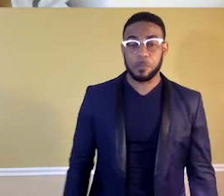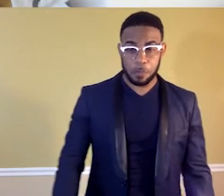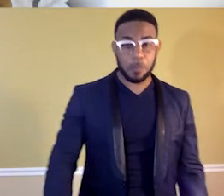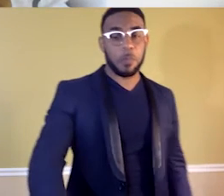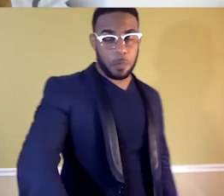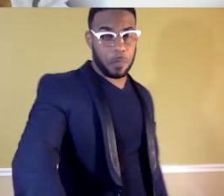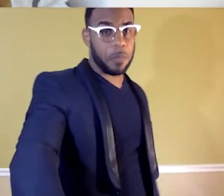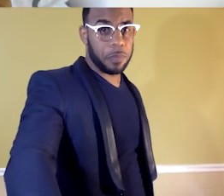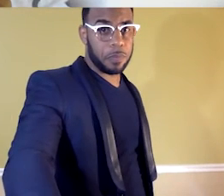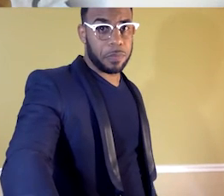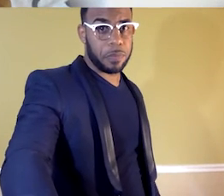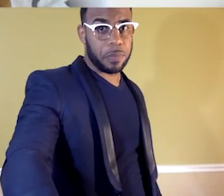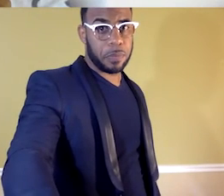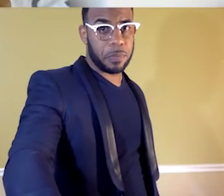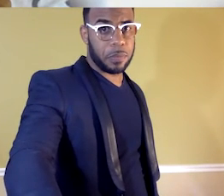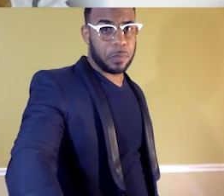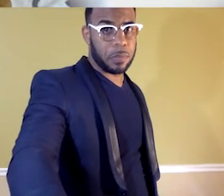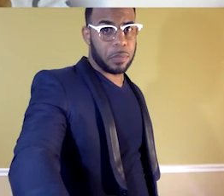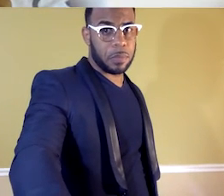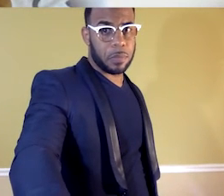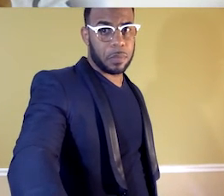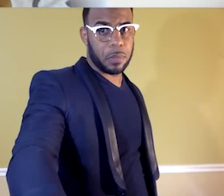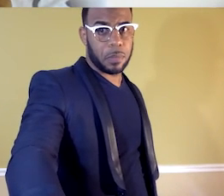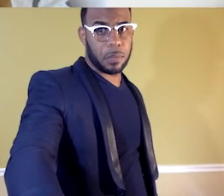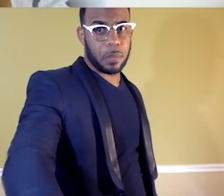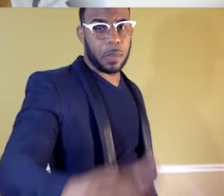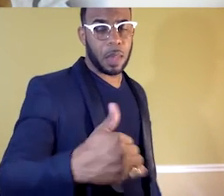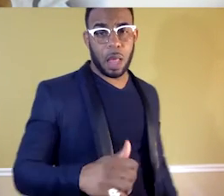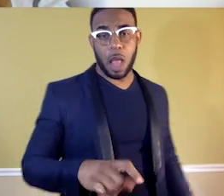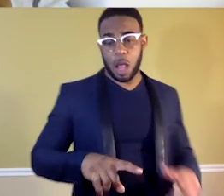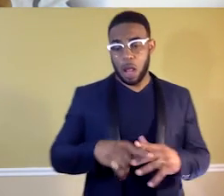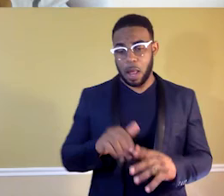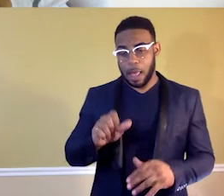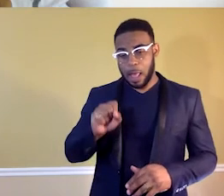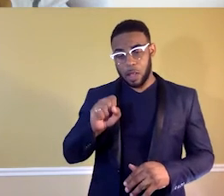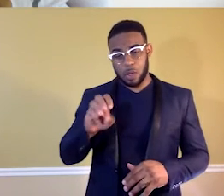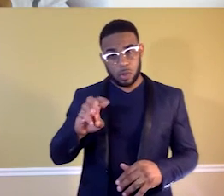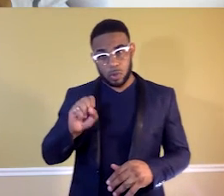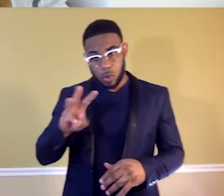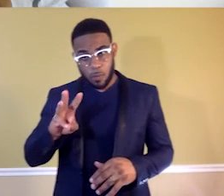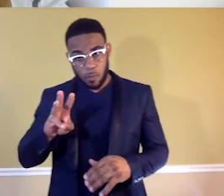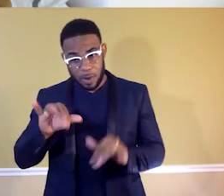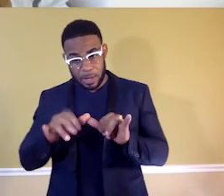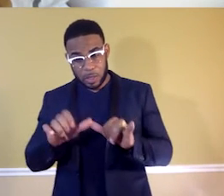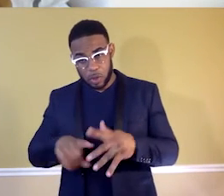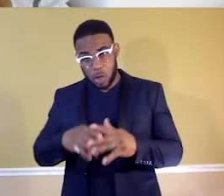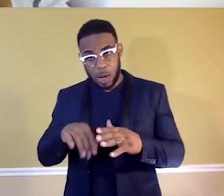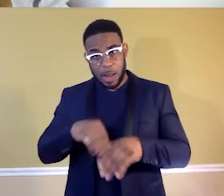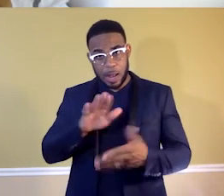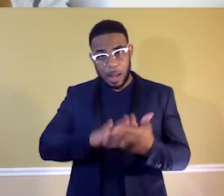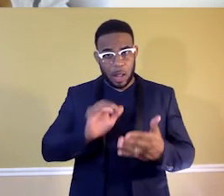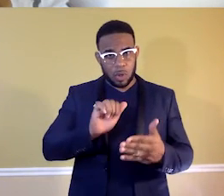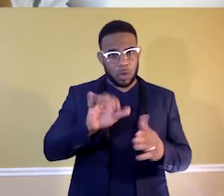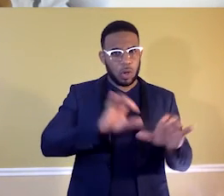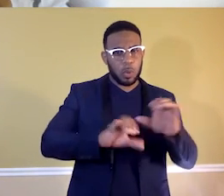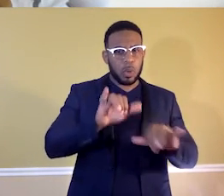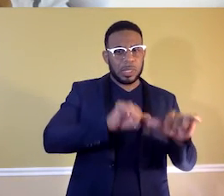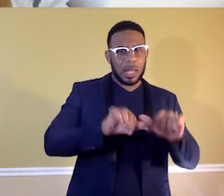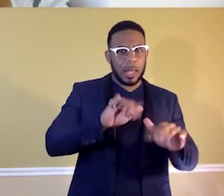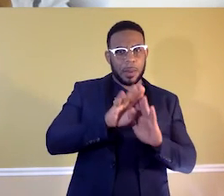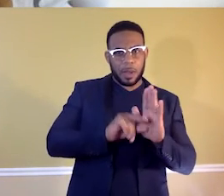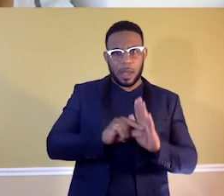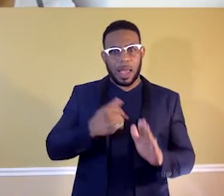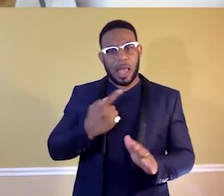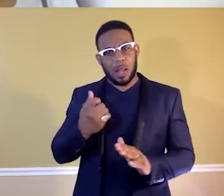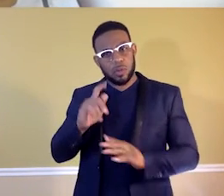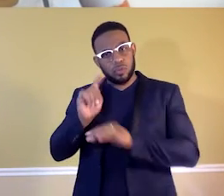yeah. So I started as a software engineer coming out of college. I did a computer science background. So I had a traditional background in